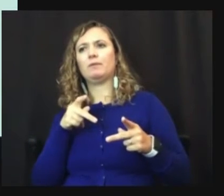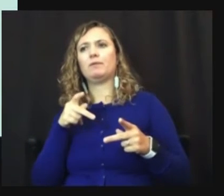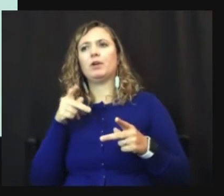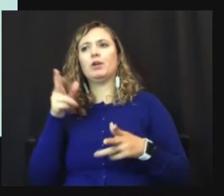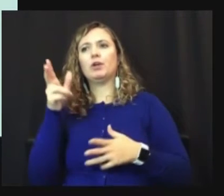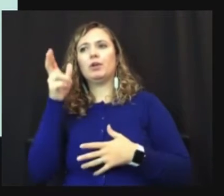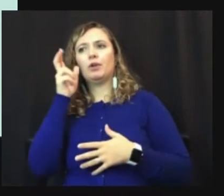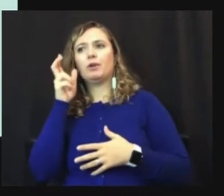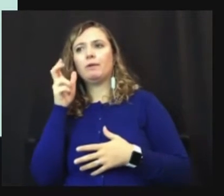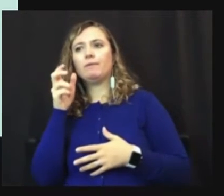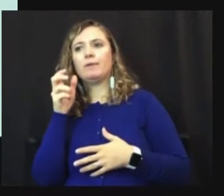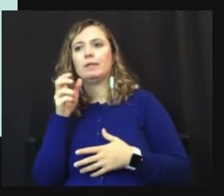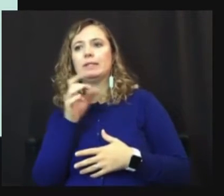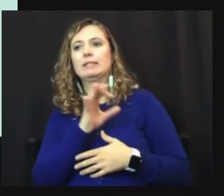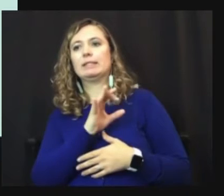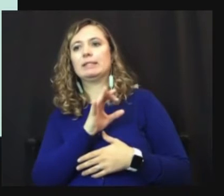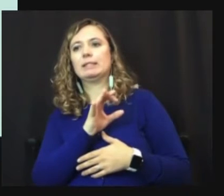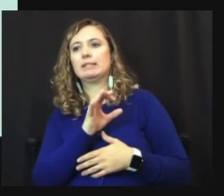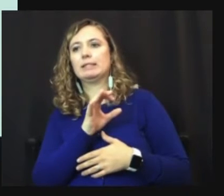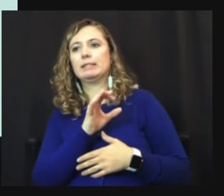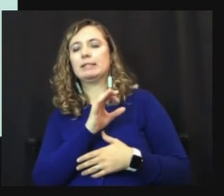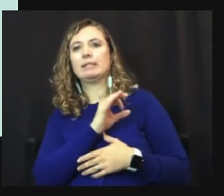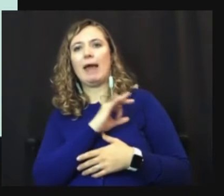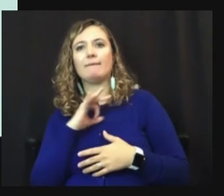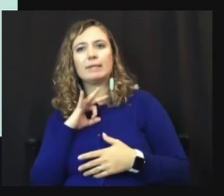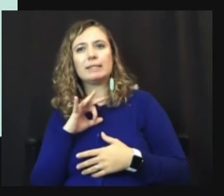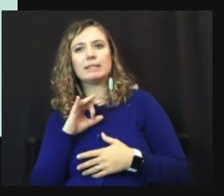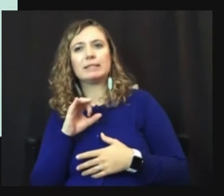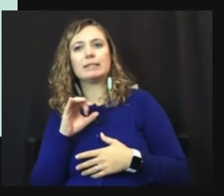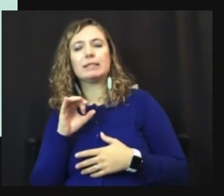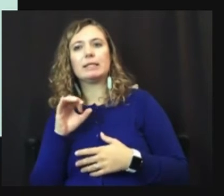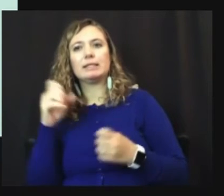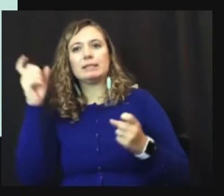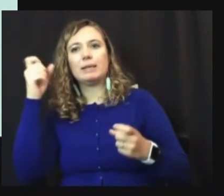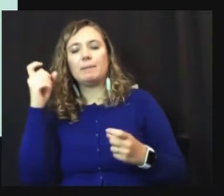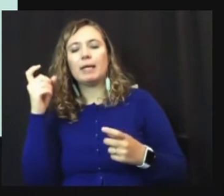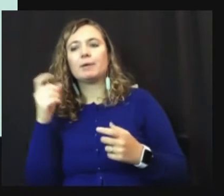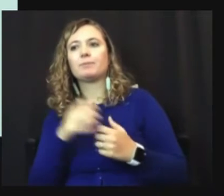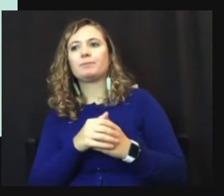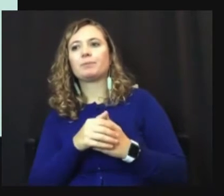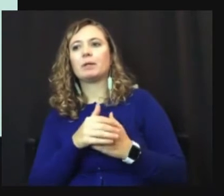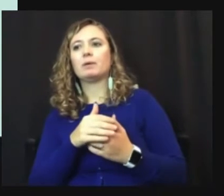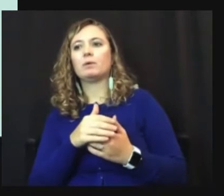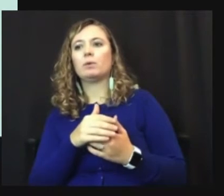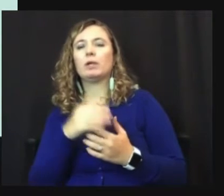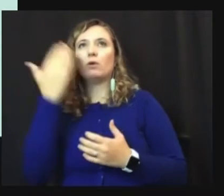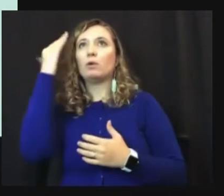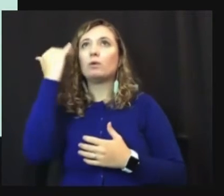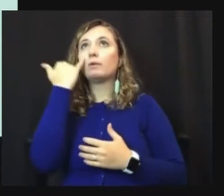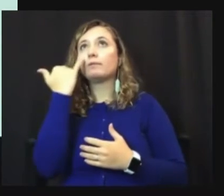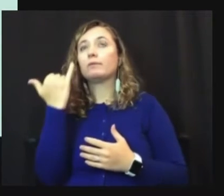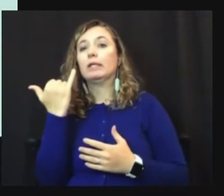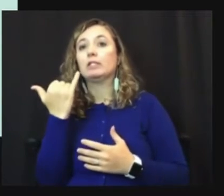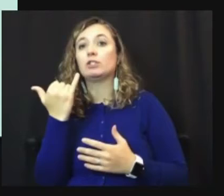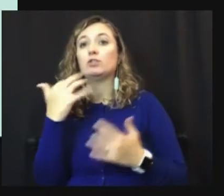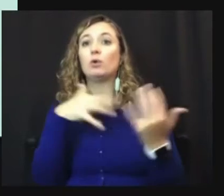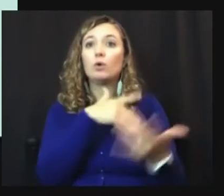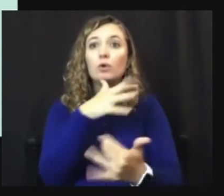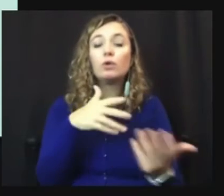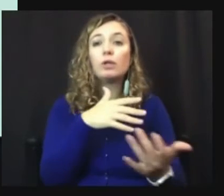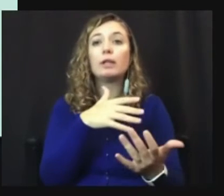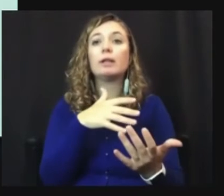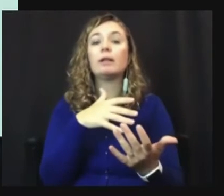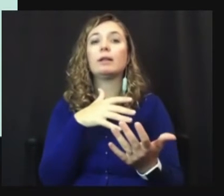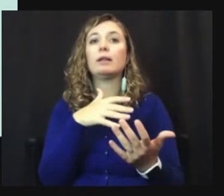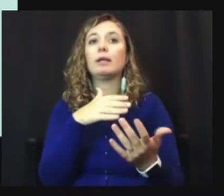that's structurally, whether or not that's socially and non-verbally being told through weird looks and